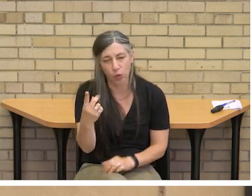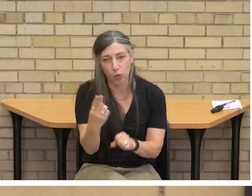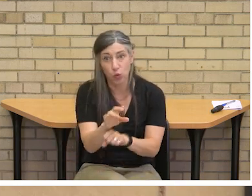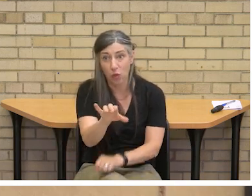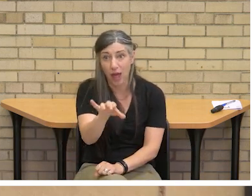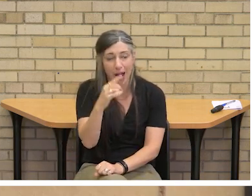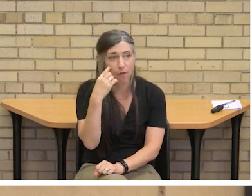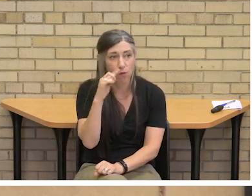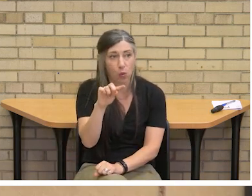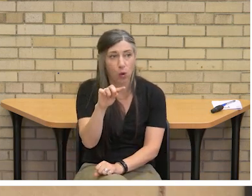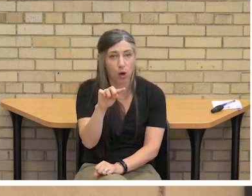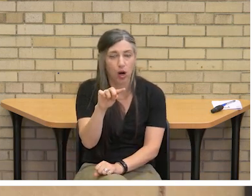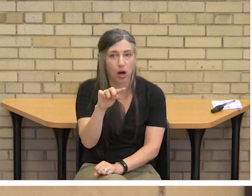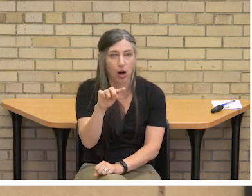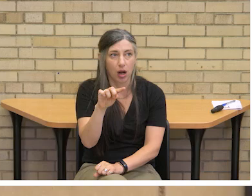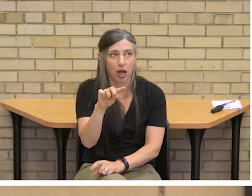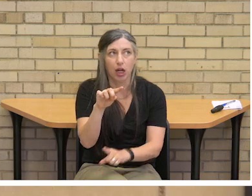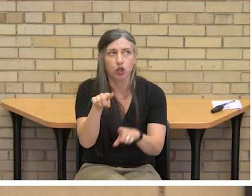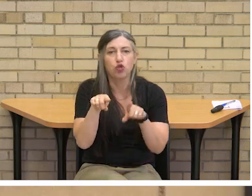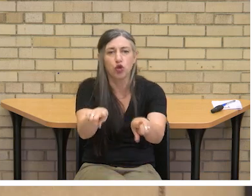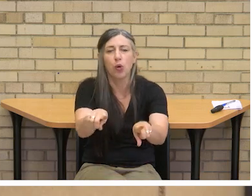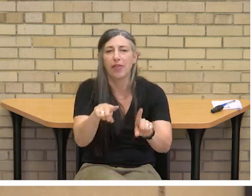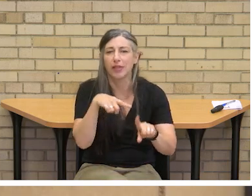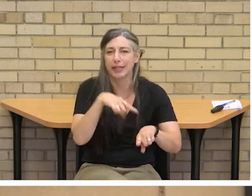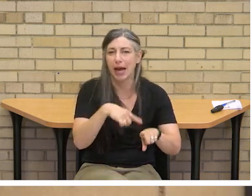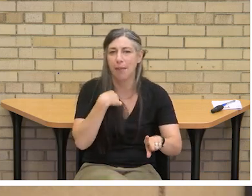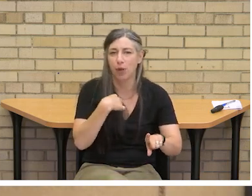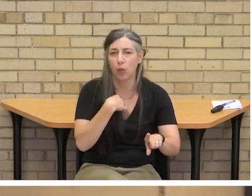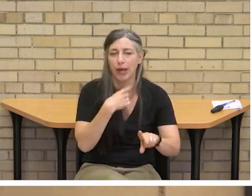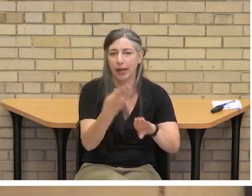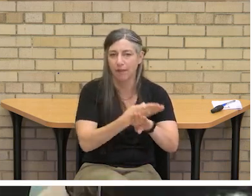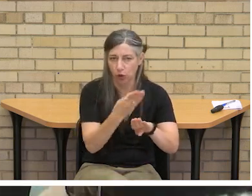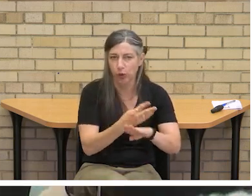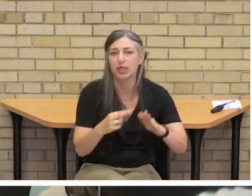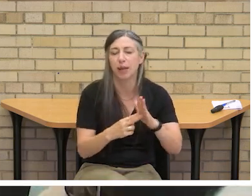done during the bridge reconstruction project.